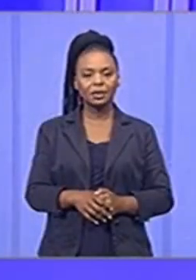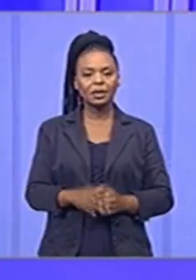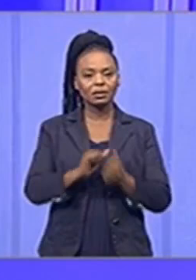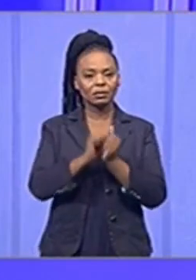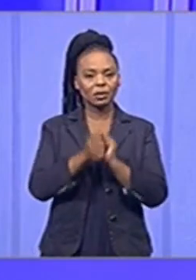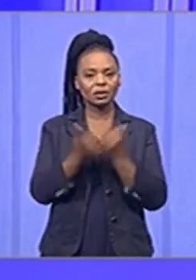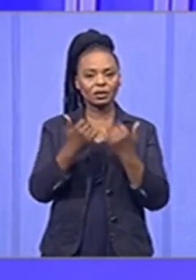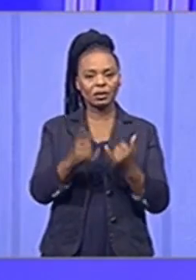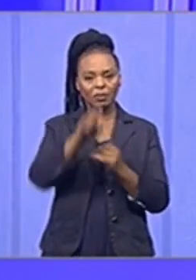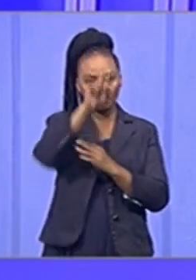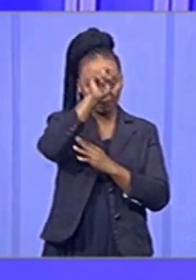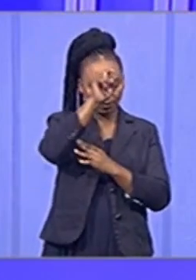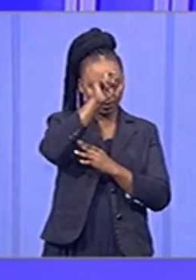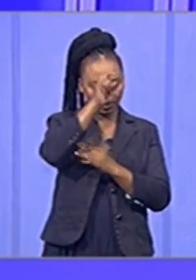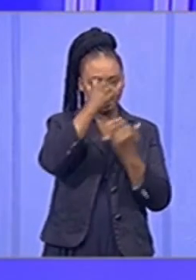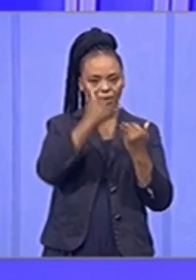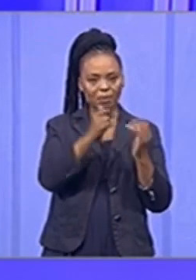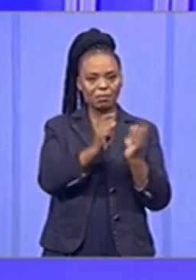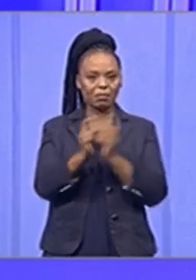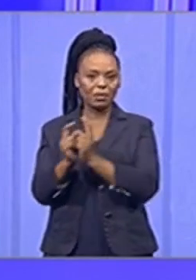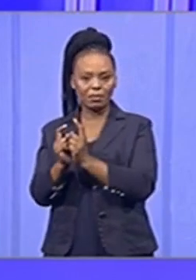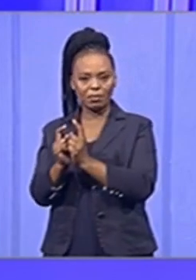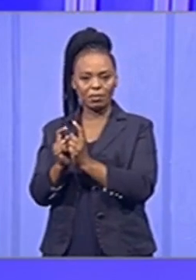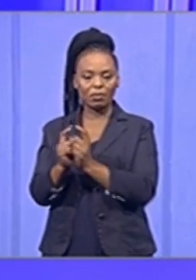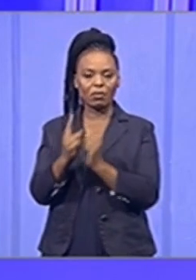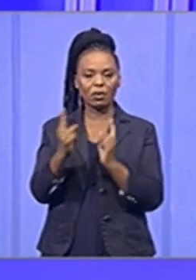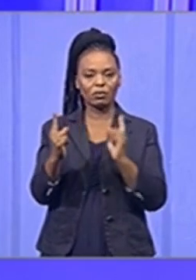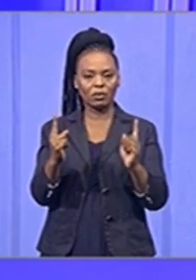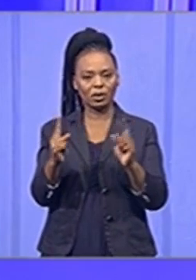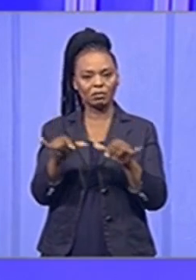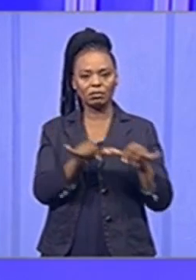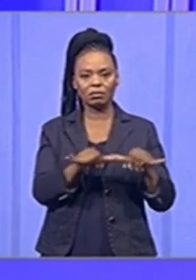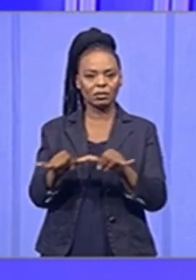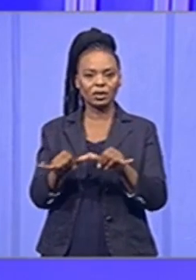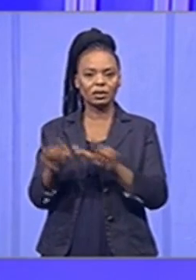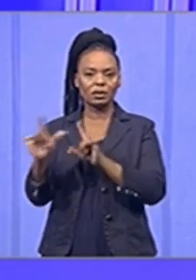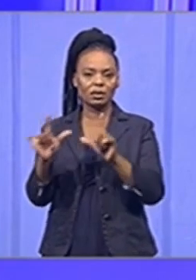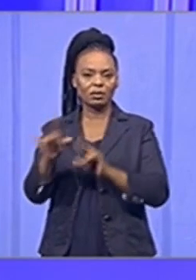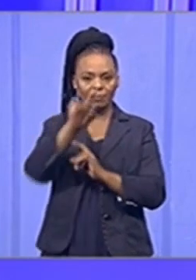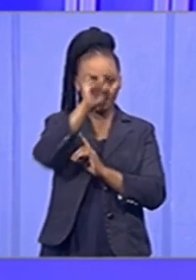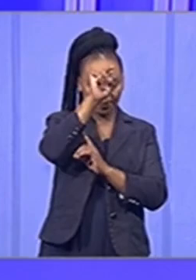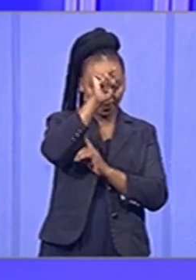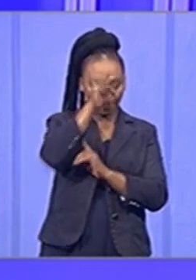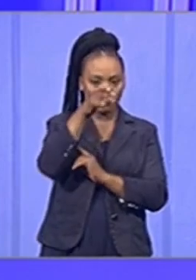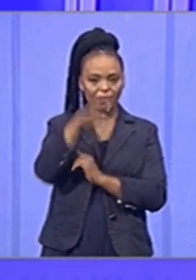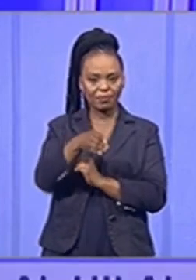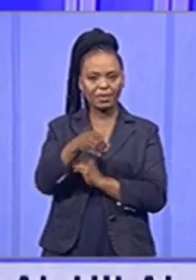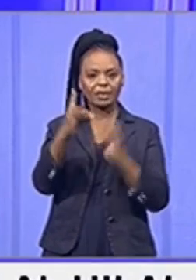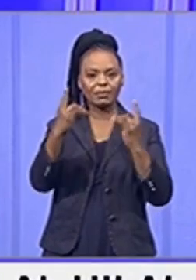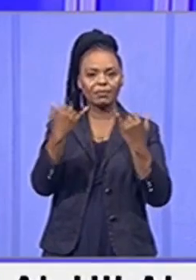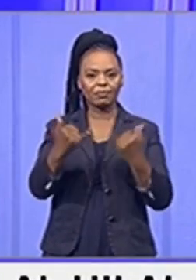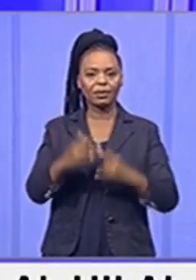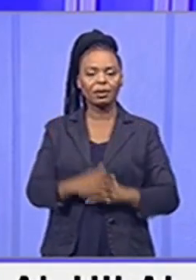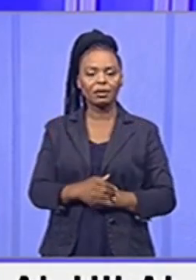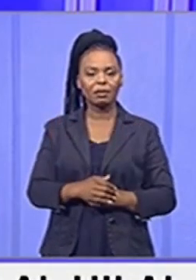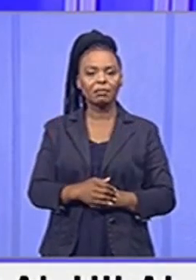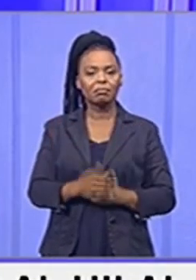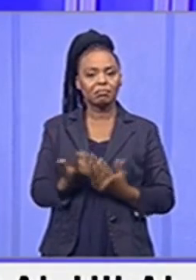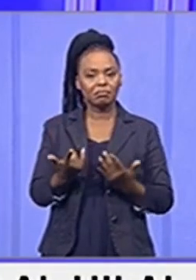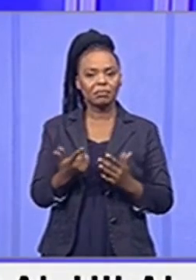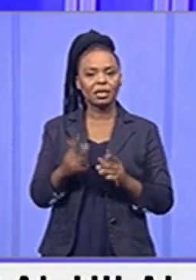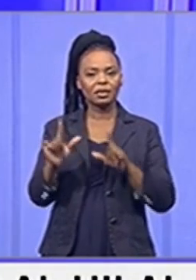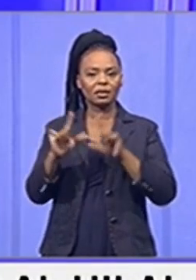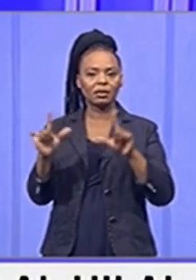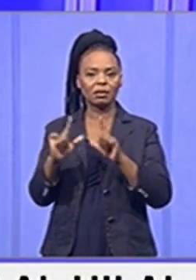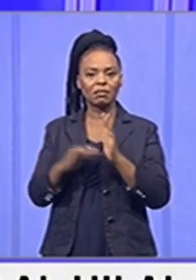Dipapading Al Hilal ya Sudan ba petse ka ho lekana ka ntlha sehlopha le Mamelodi Sundowns Al Hilal Stadium thapameng ena. Sephetho sena se beya Sundowns